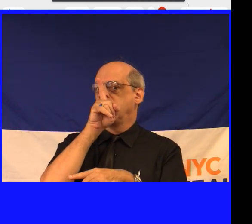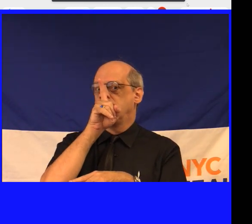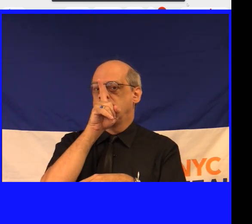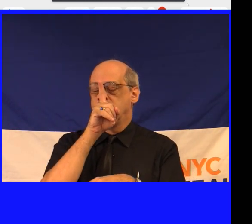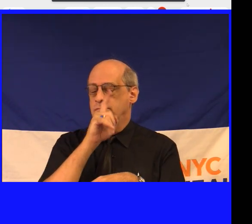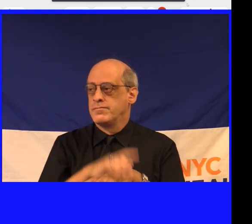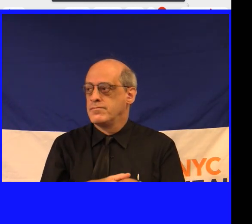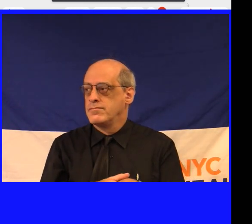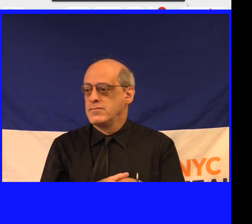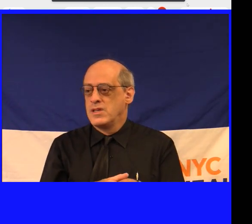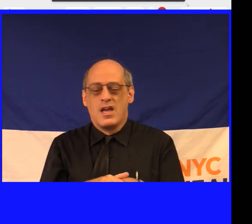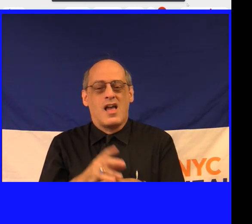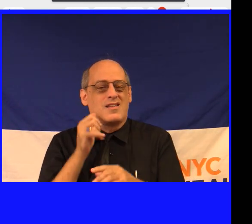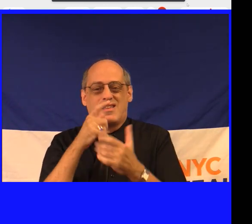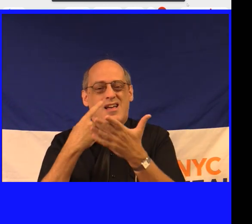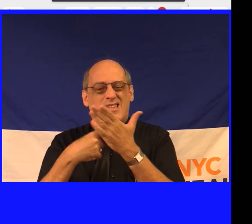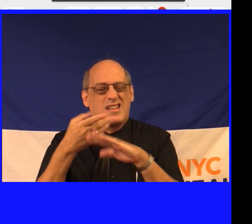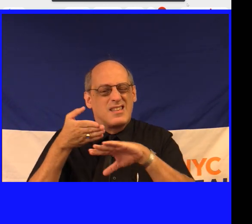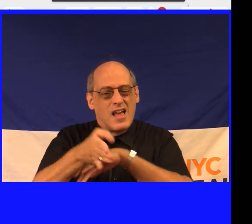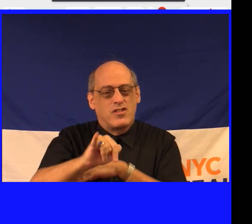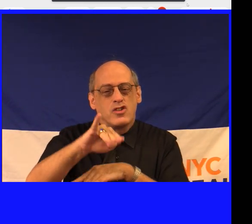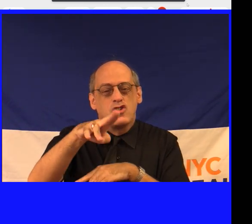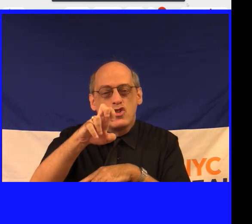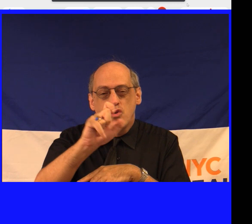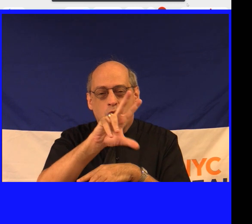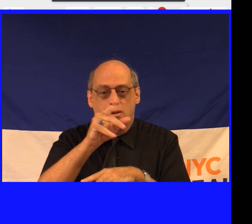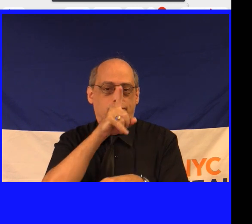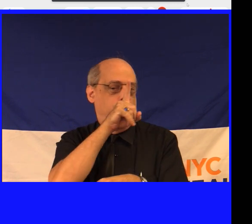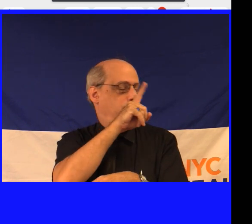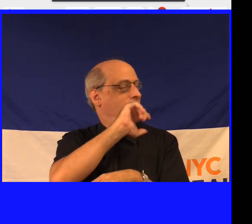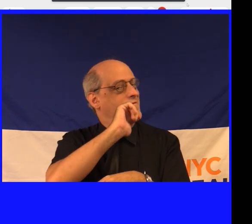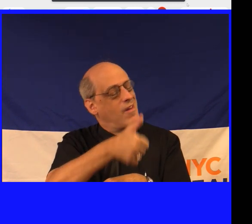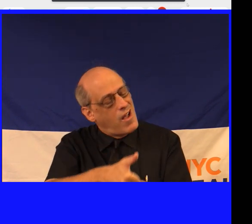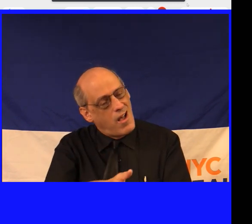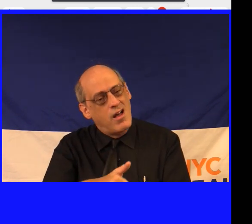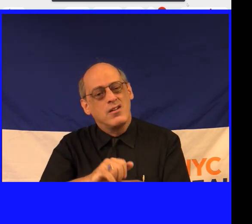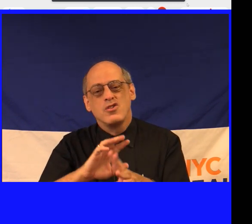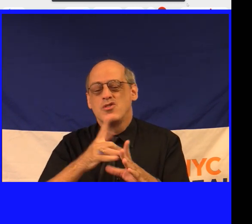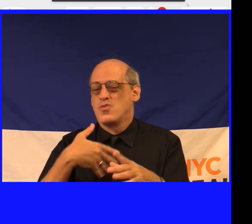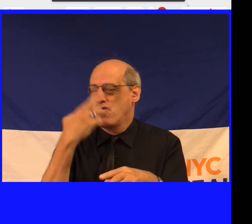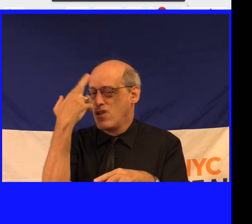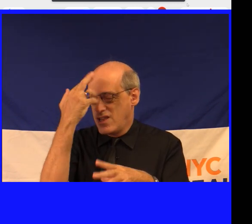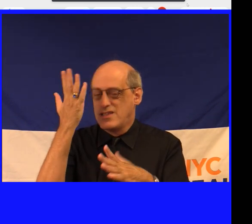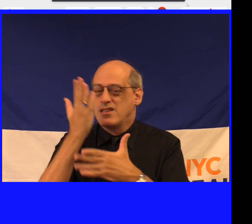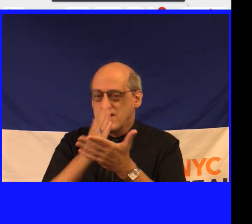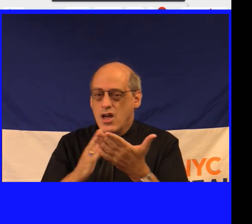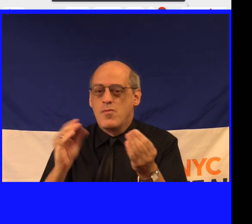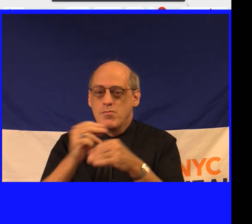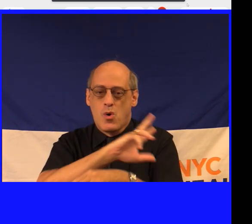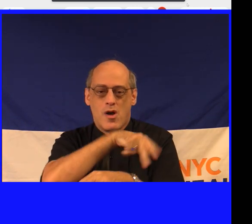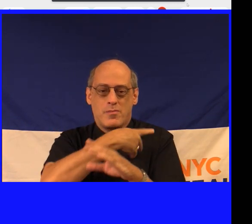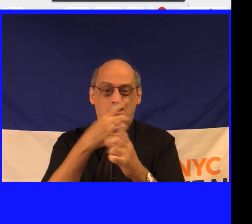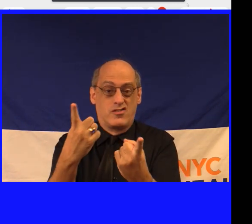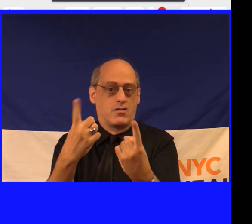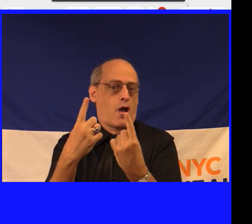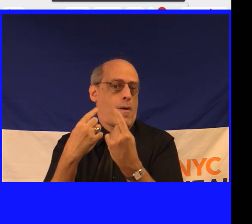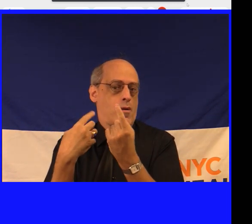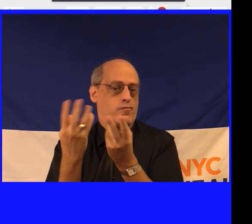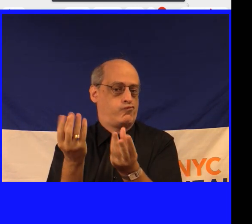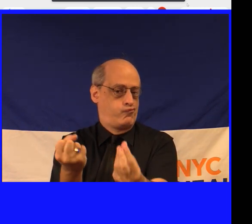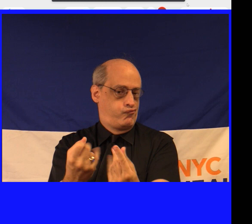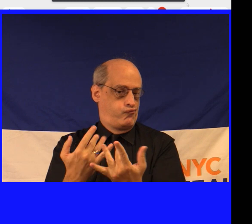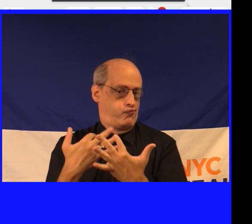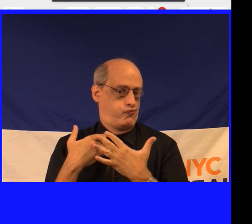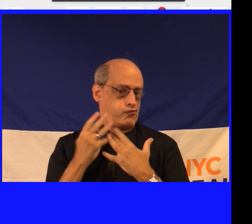post June 30th. So we know that we have an influx of some patients, and again